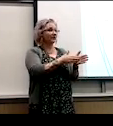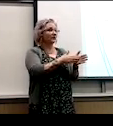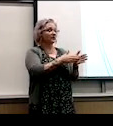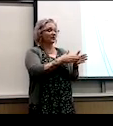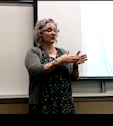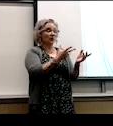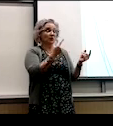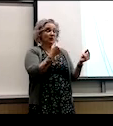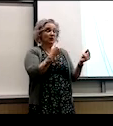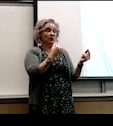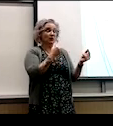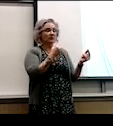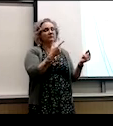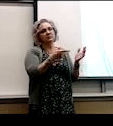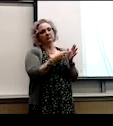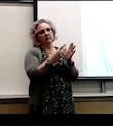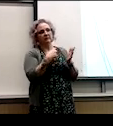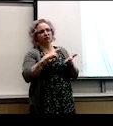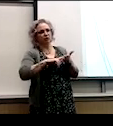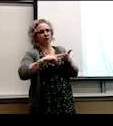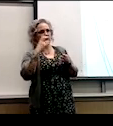Tell me about your cat.